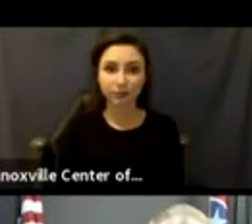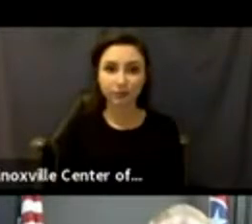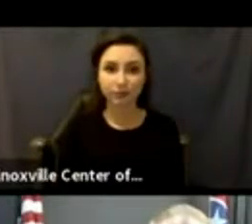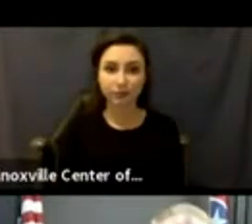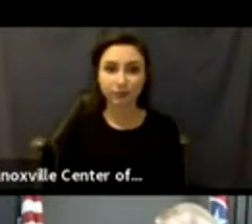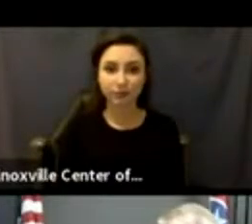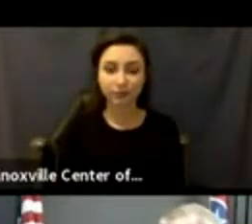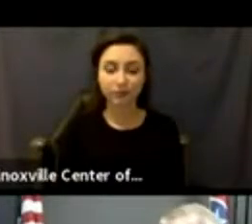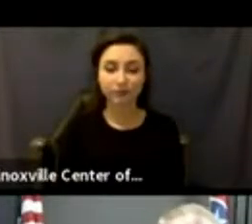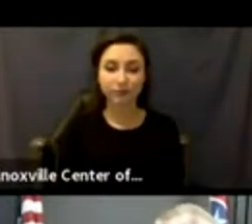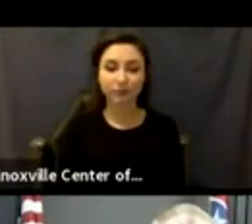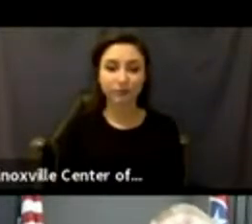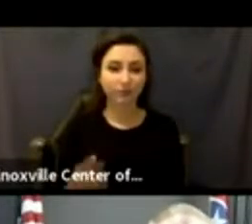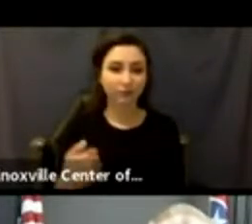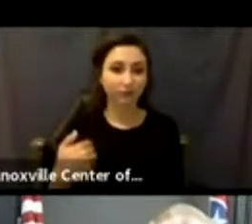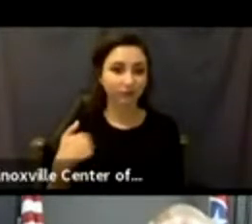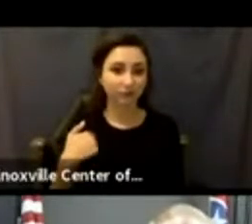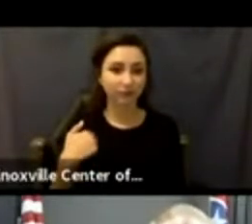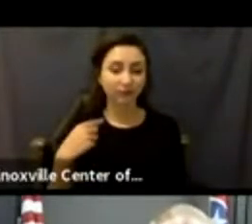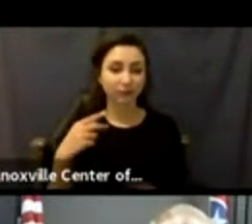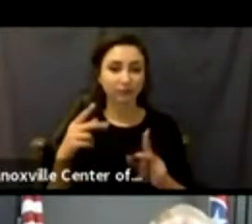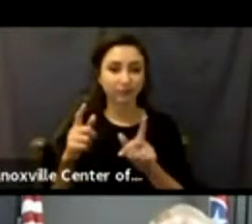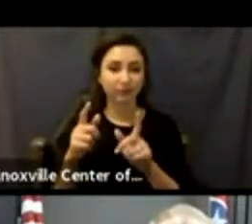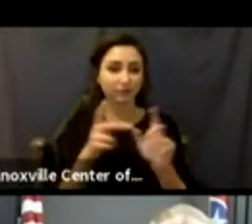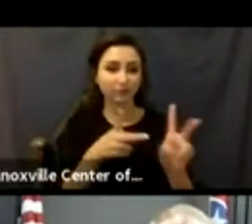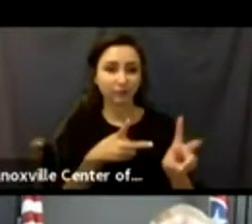I am pulling it up as well.